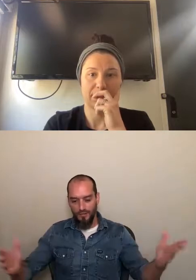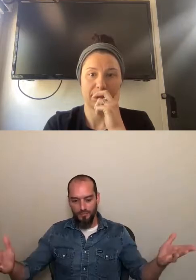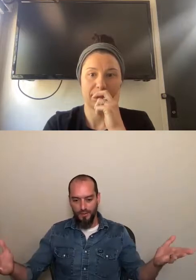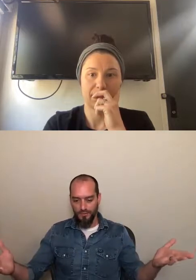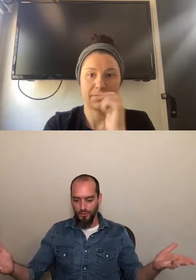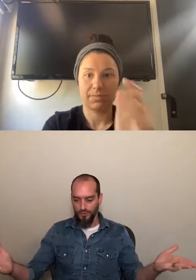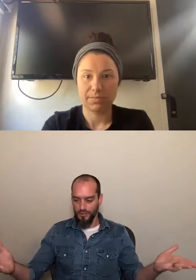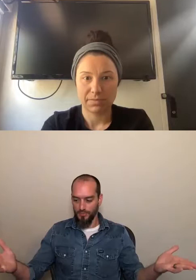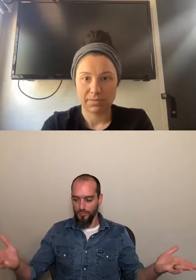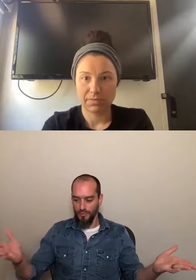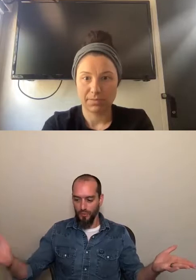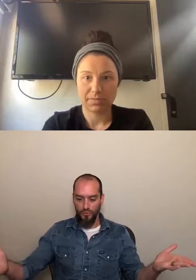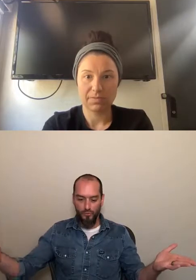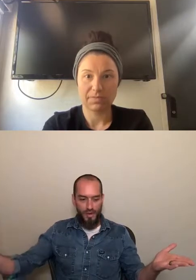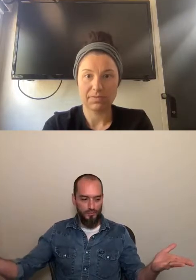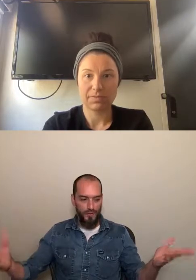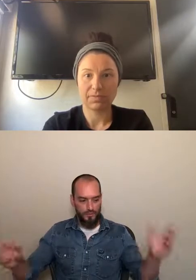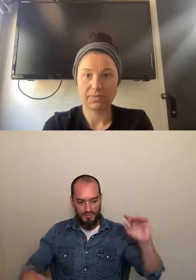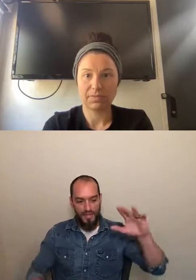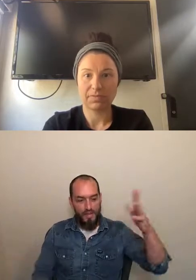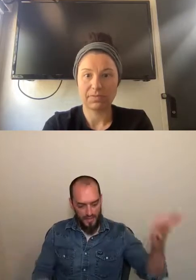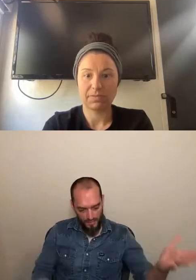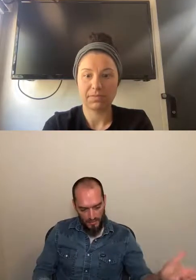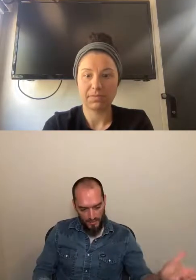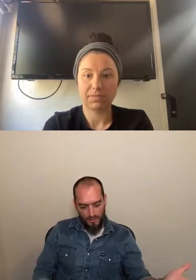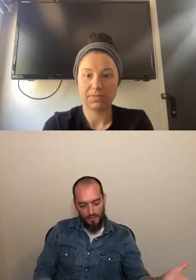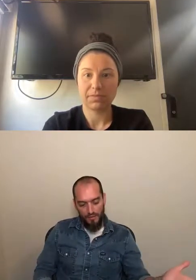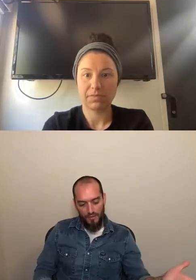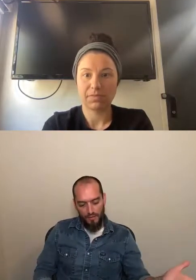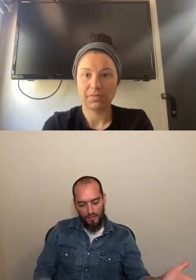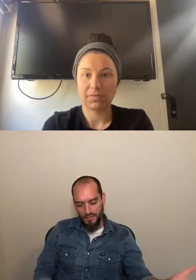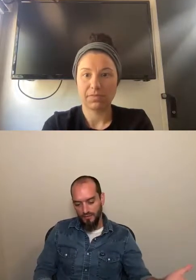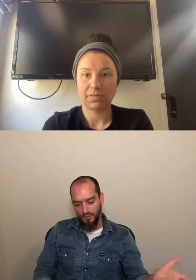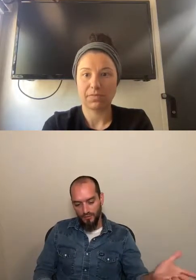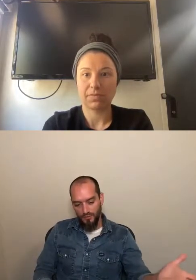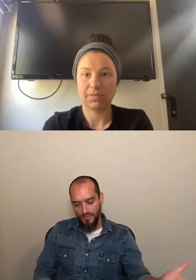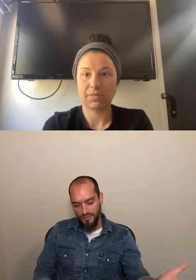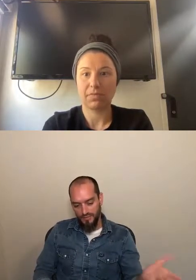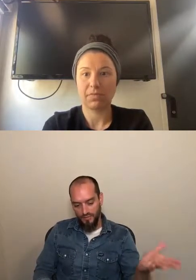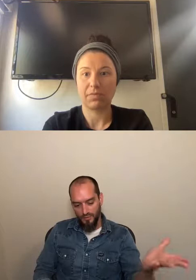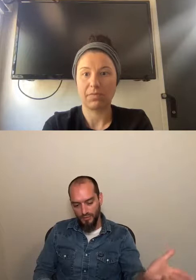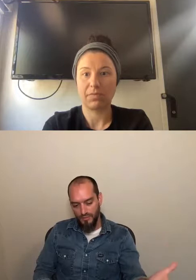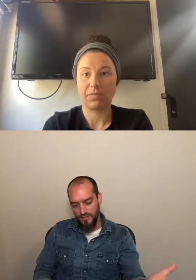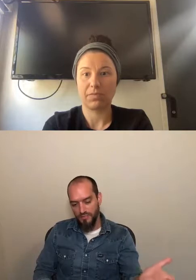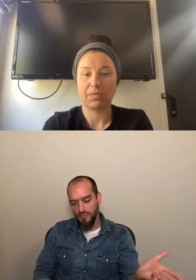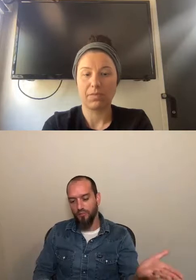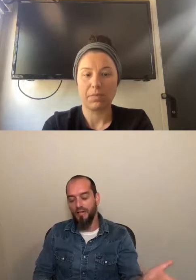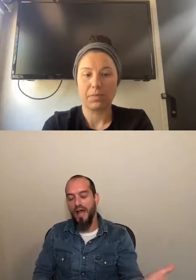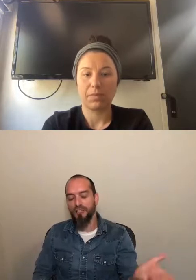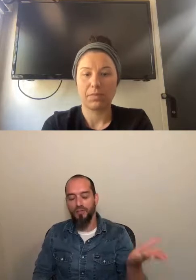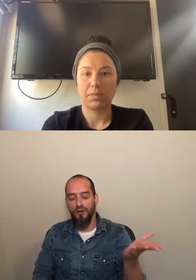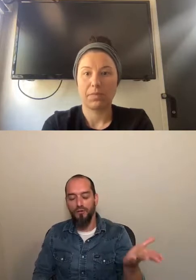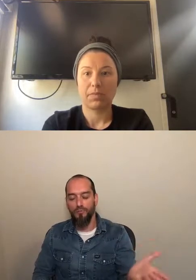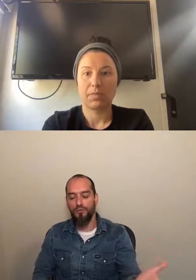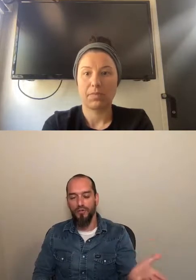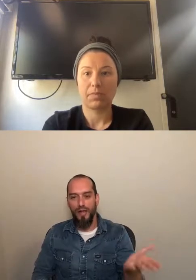it talks about the correlation between mold or mycotoxins and this illness or this disease or this